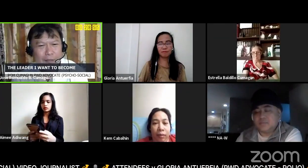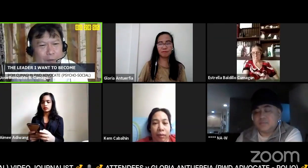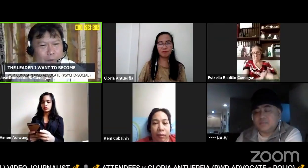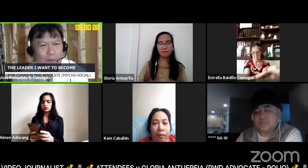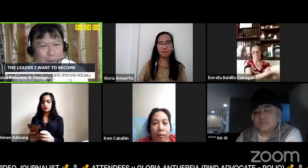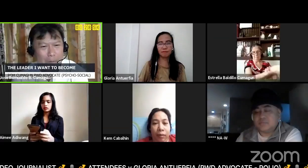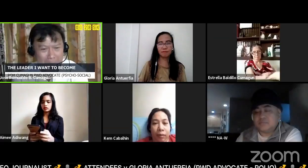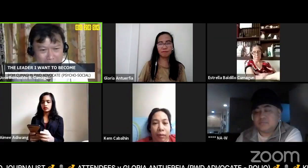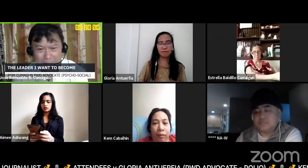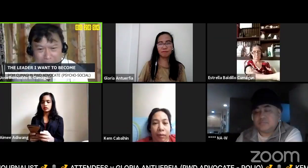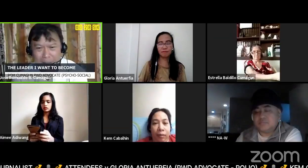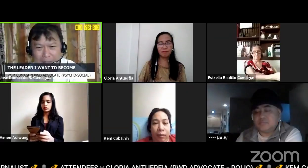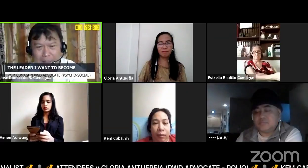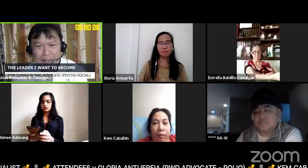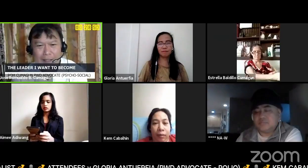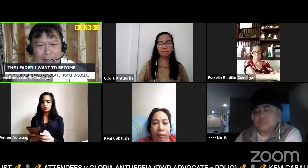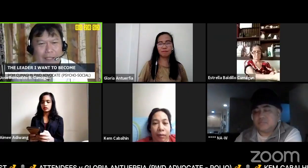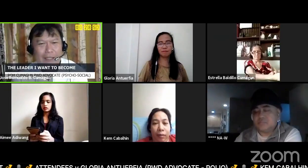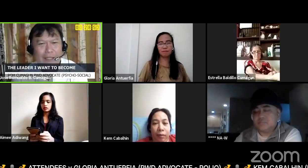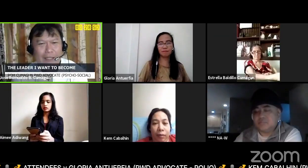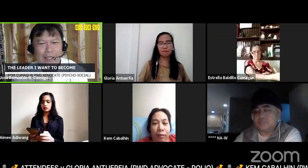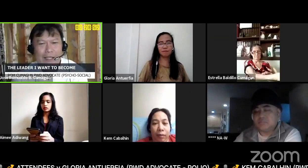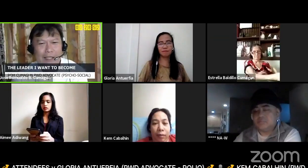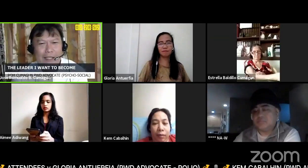Okay. So